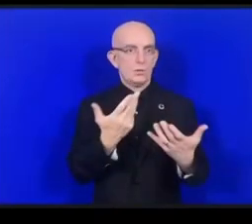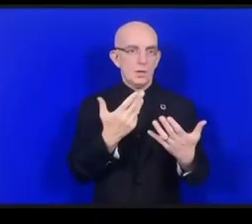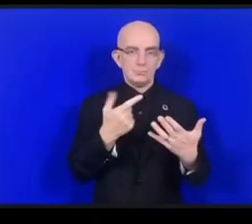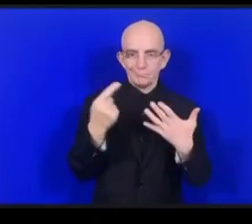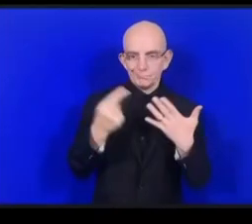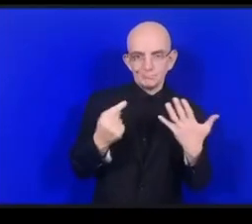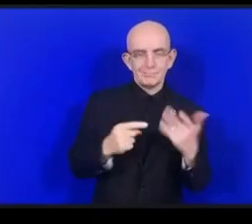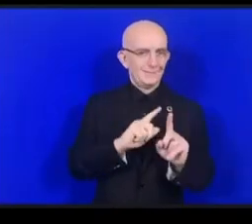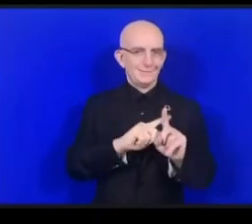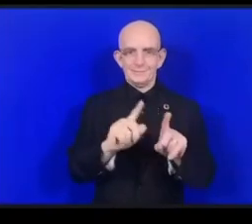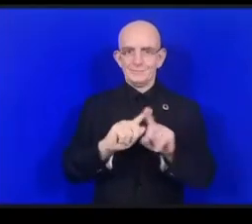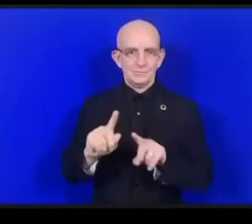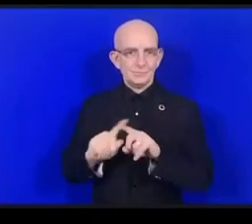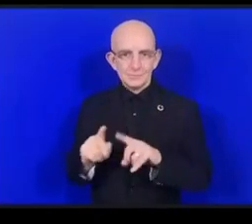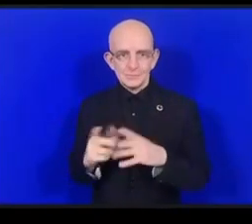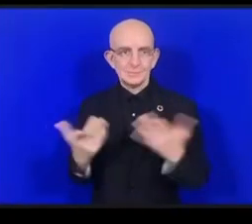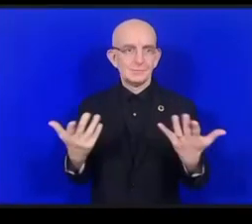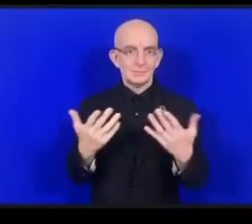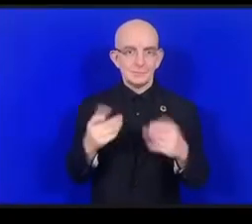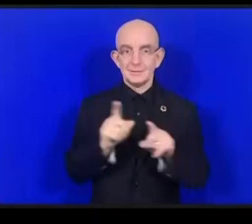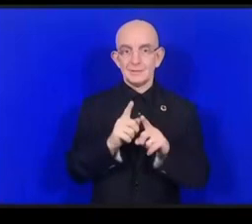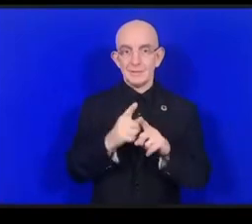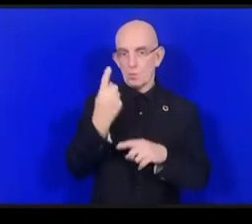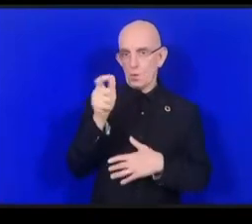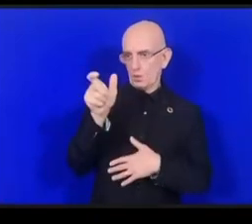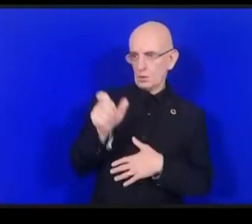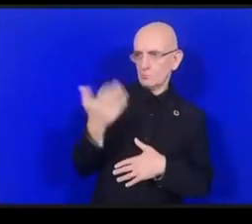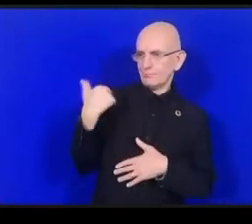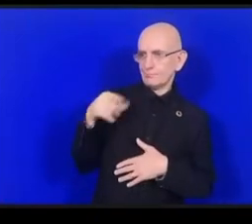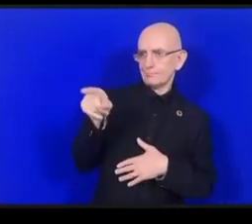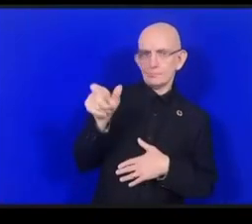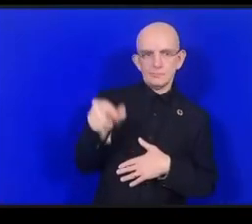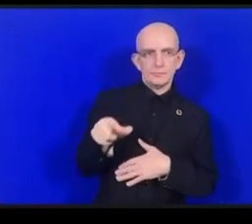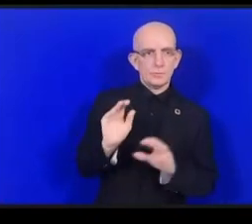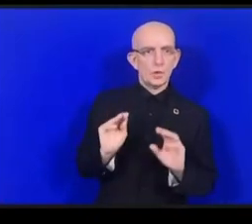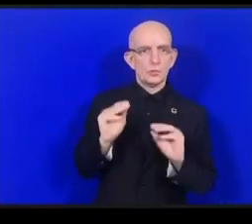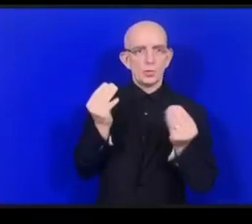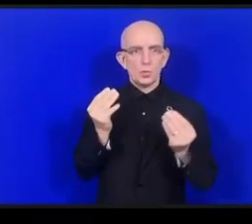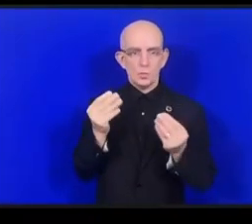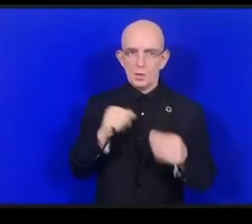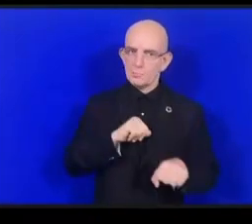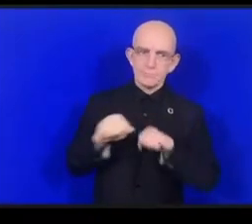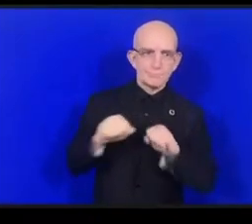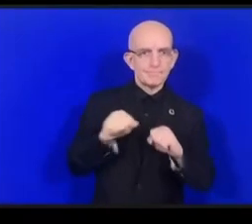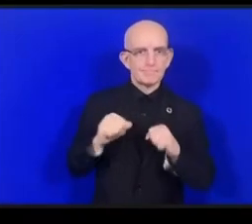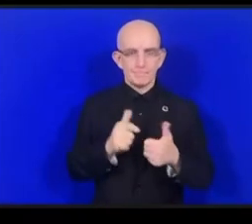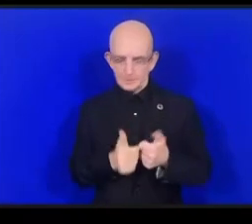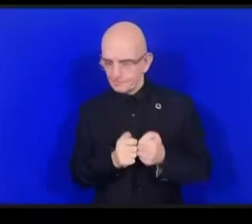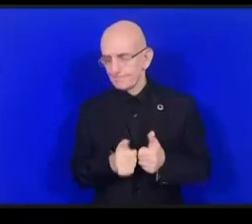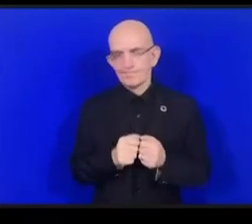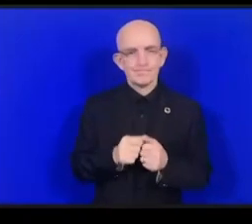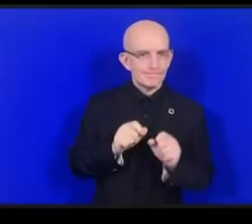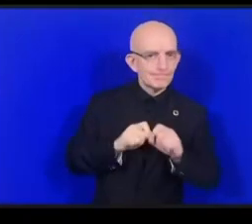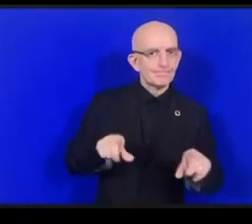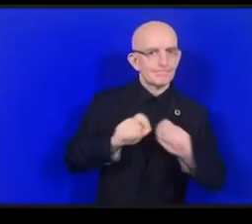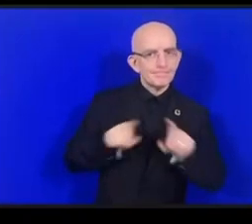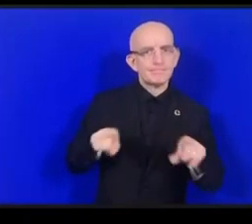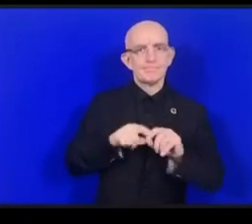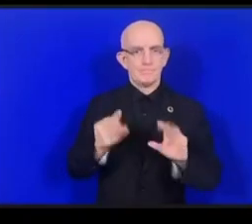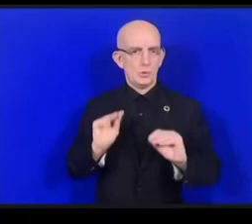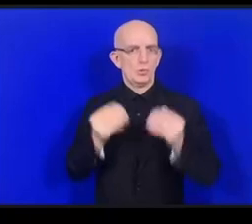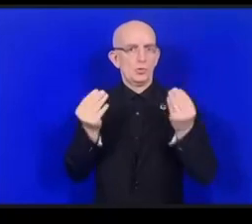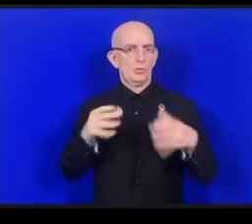actively engaging at the INSAR Youth Standing Group for empowering young people to get involved in the internet